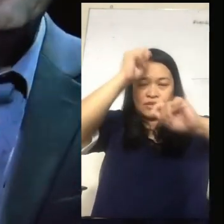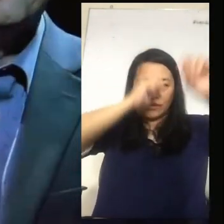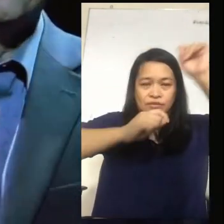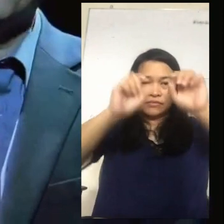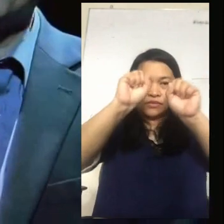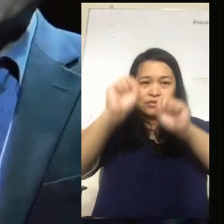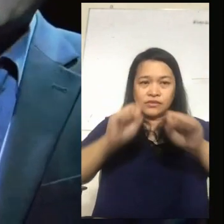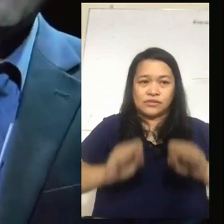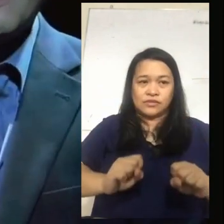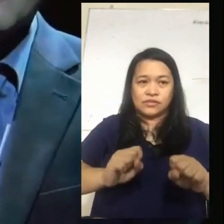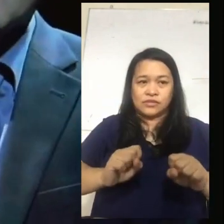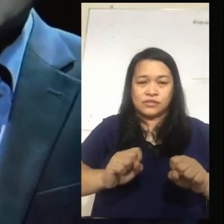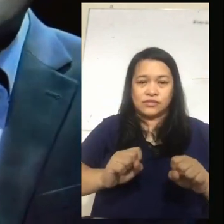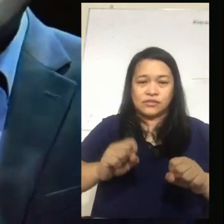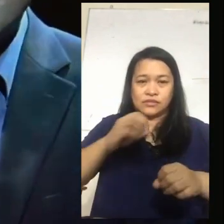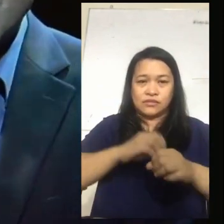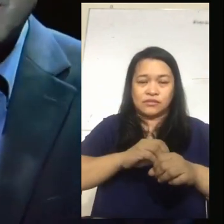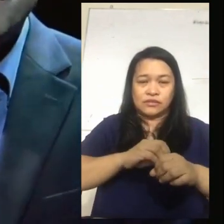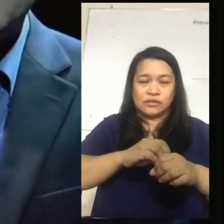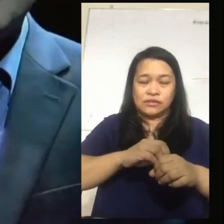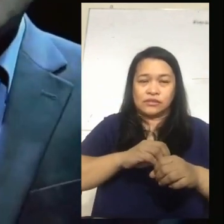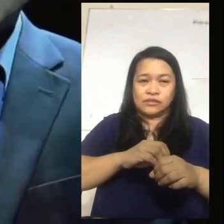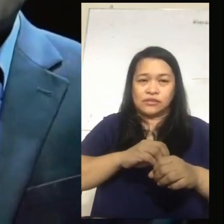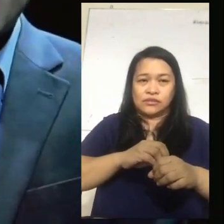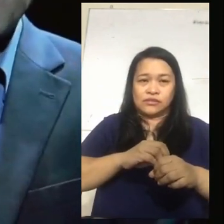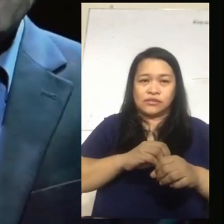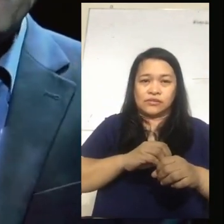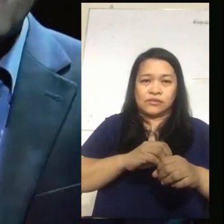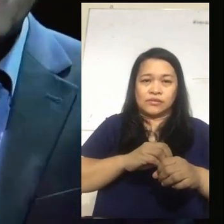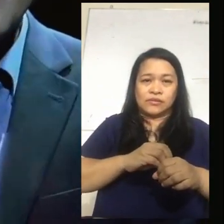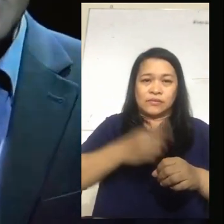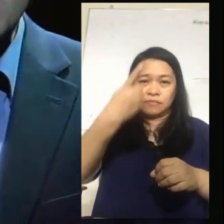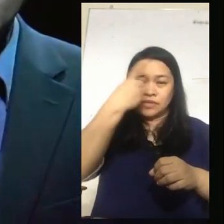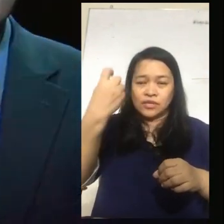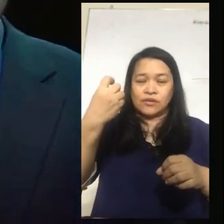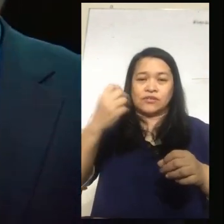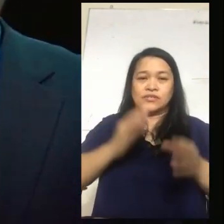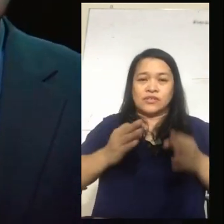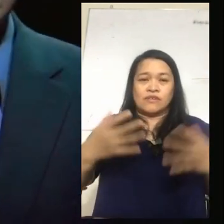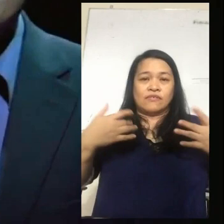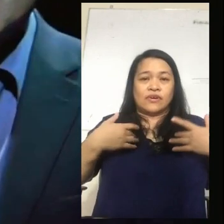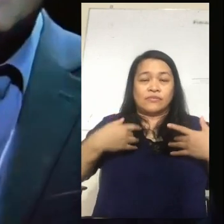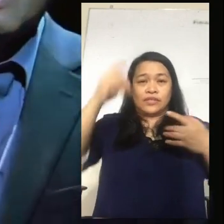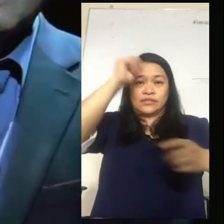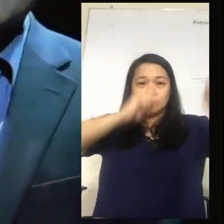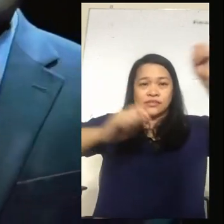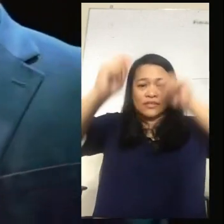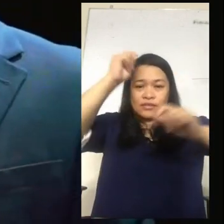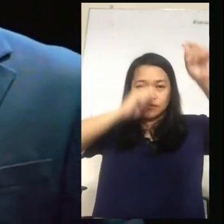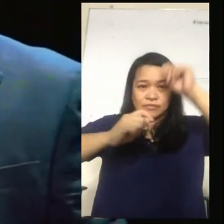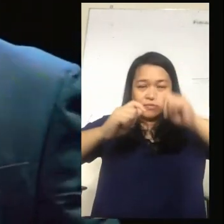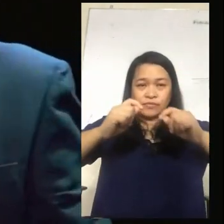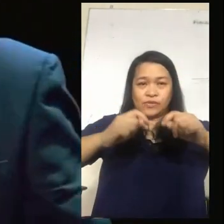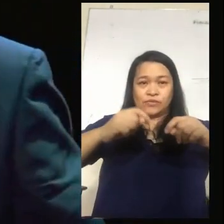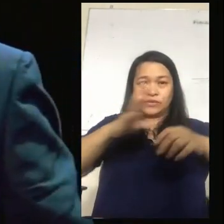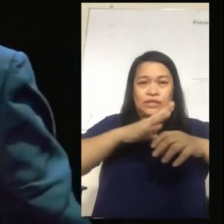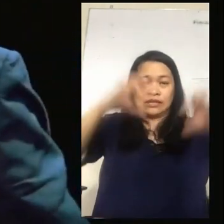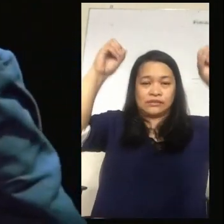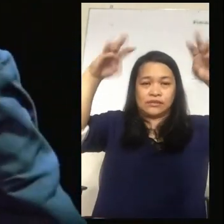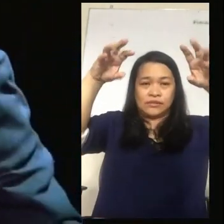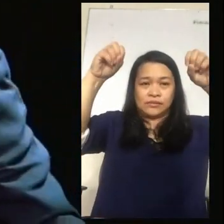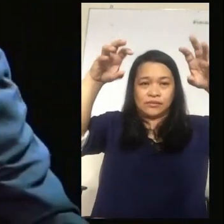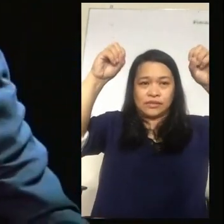buhay. Ito nga yung aking concern ngayon. Sapagkat pag meron ng typhoon season at tag-ulan